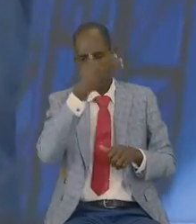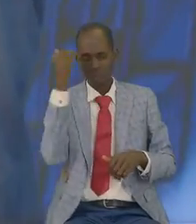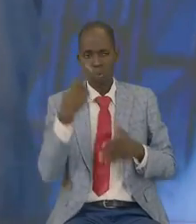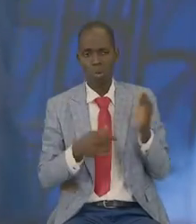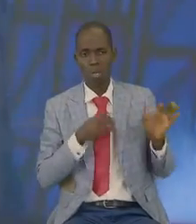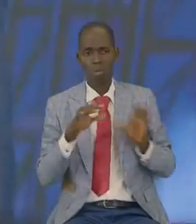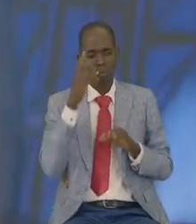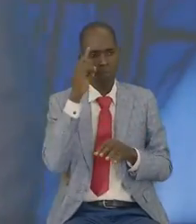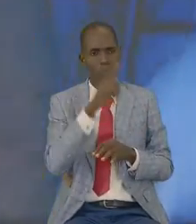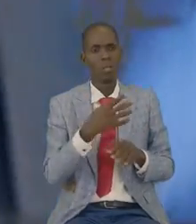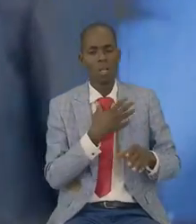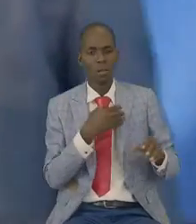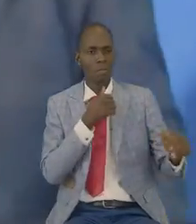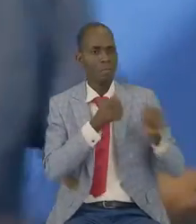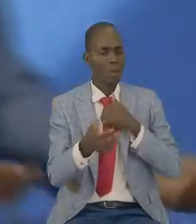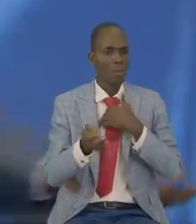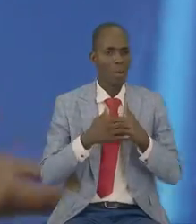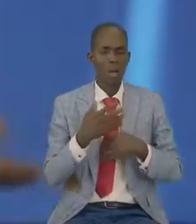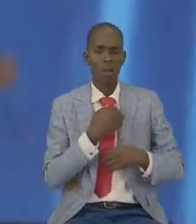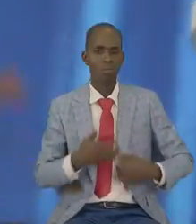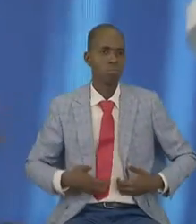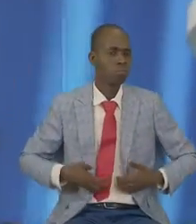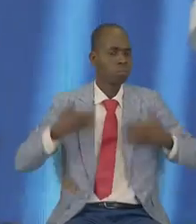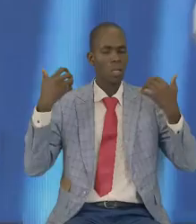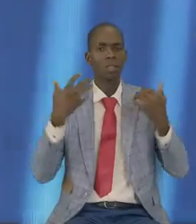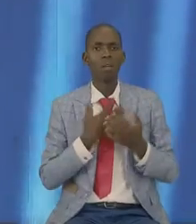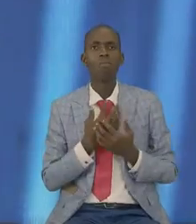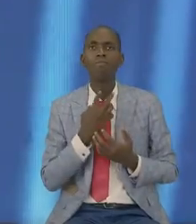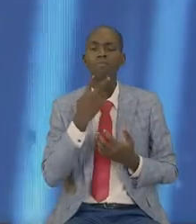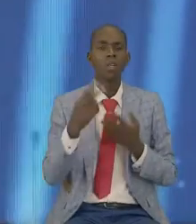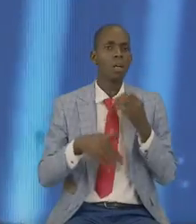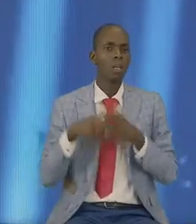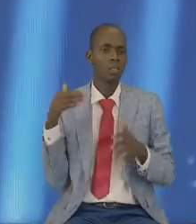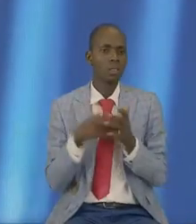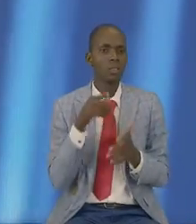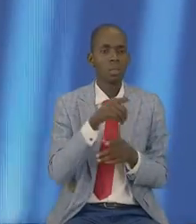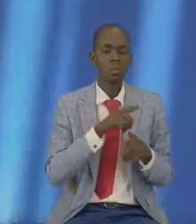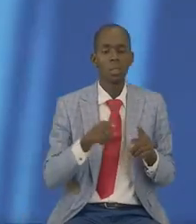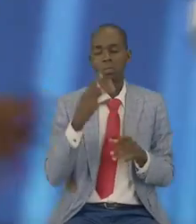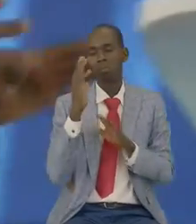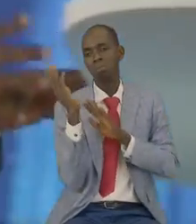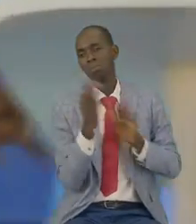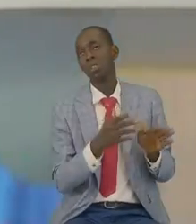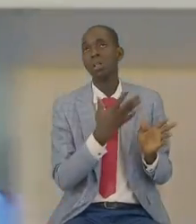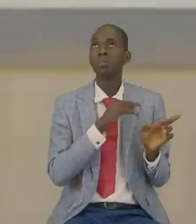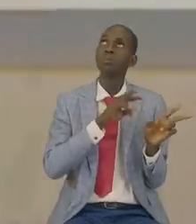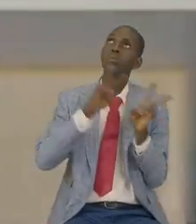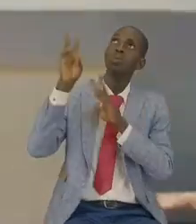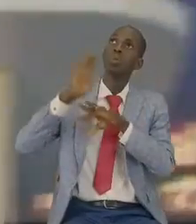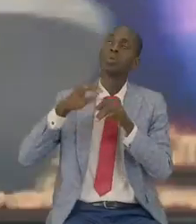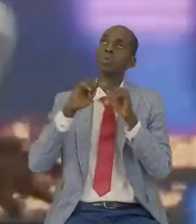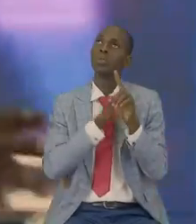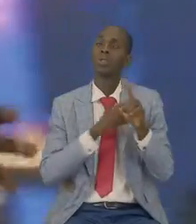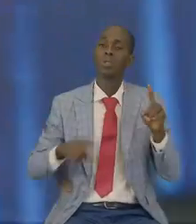came to deliver you out of the land of Egypt. And look at your bunch now. No, he cried unto the Lord. Our problems as